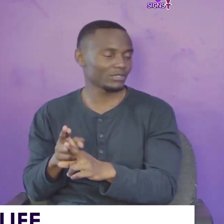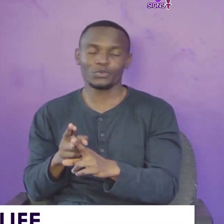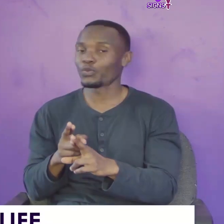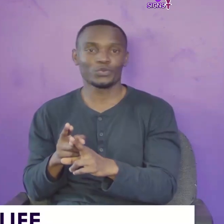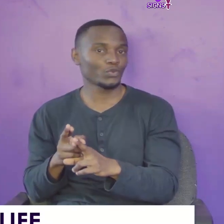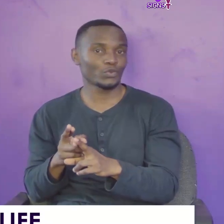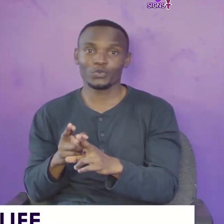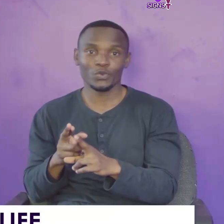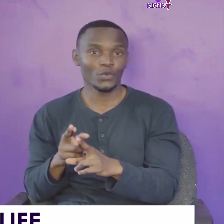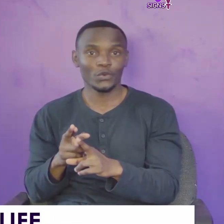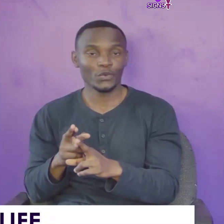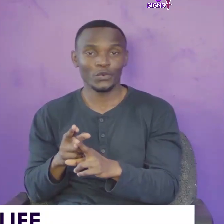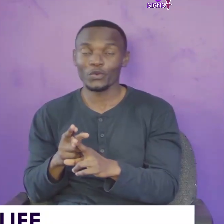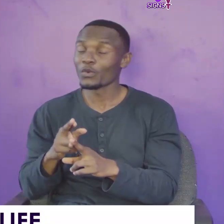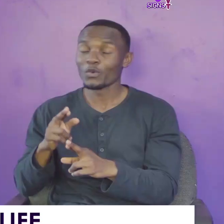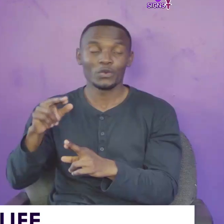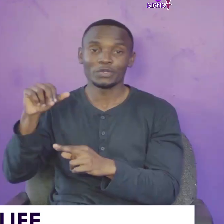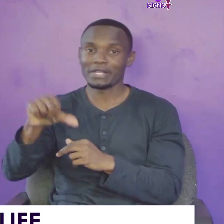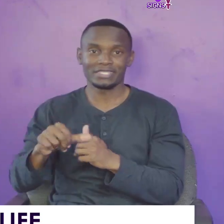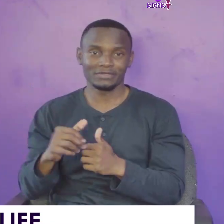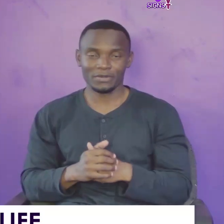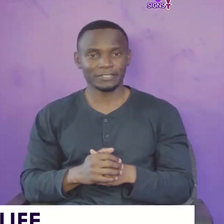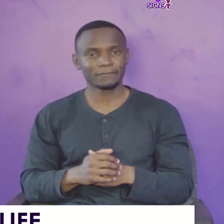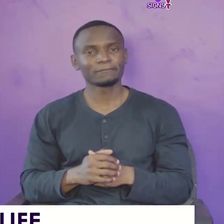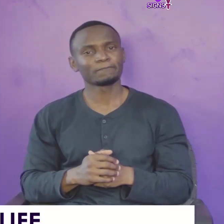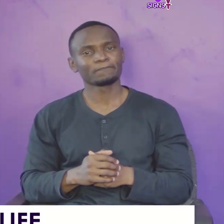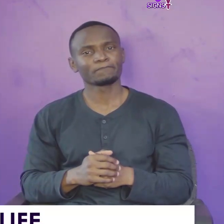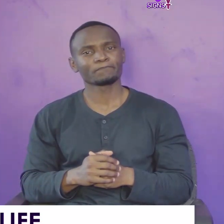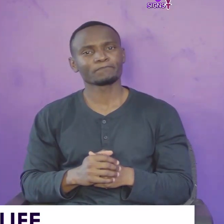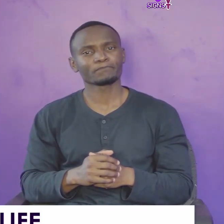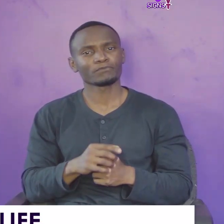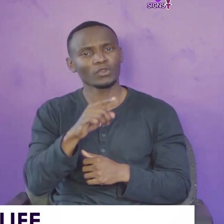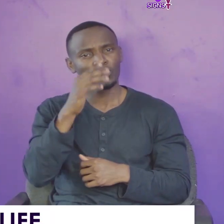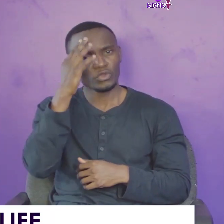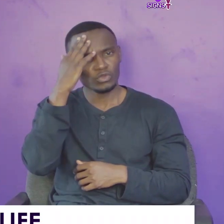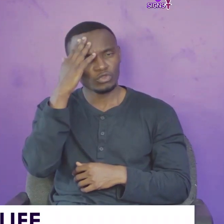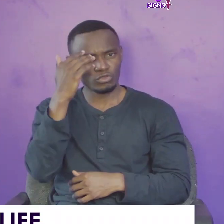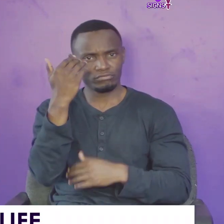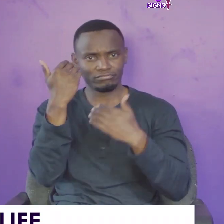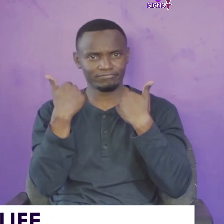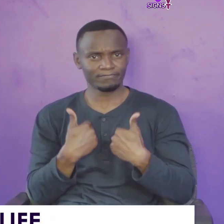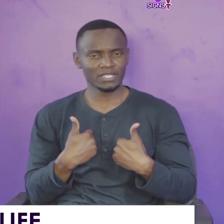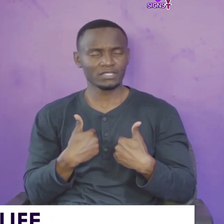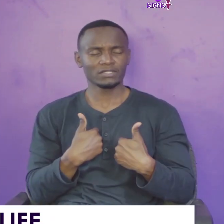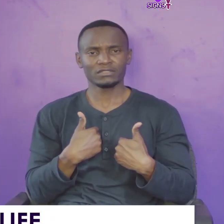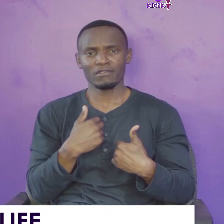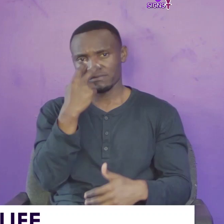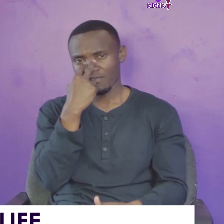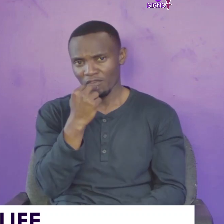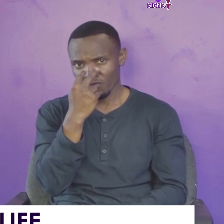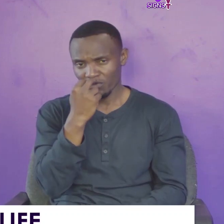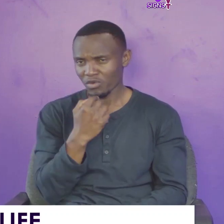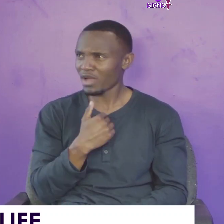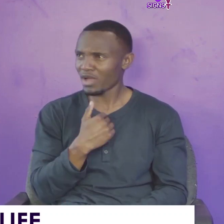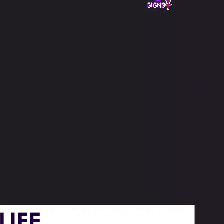It's almost like shock. You're... Yeah. You know, I've been having this cold for the last...